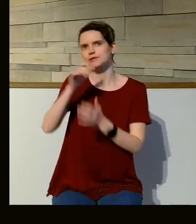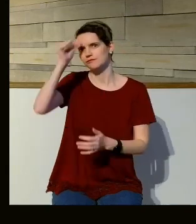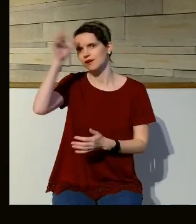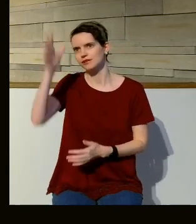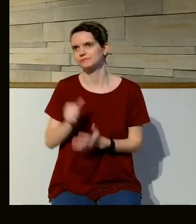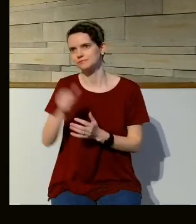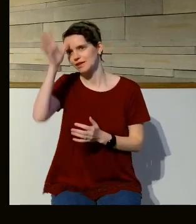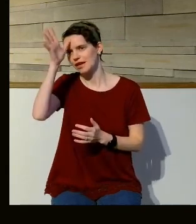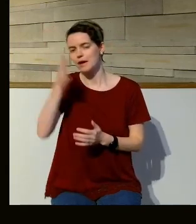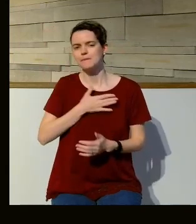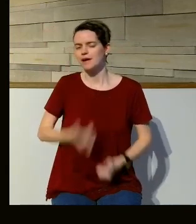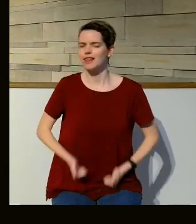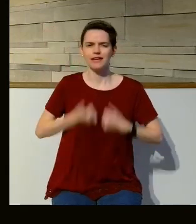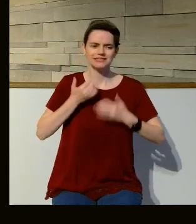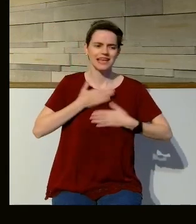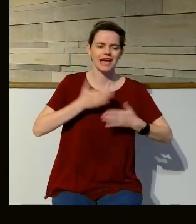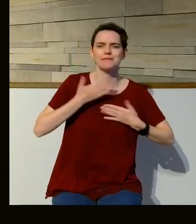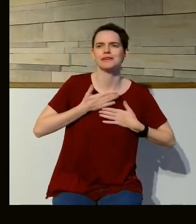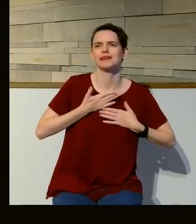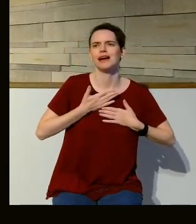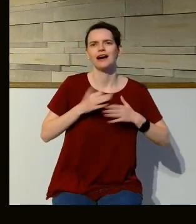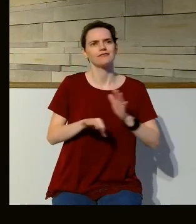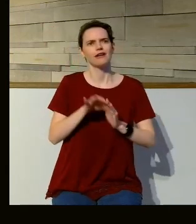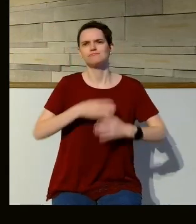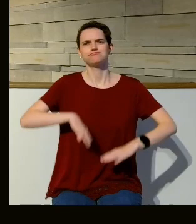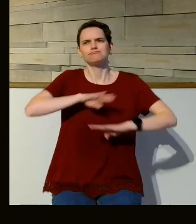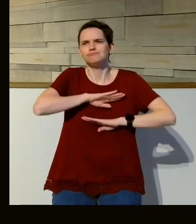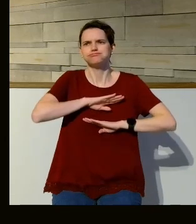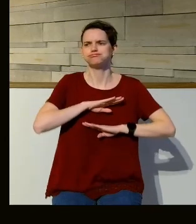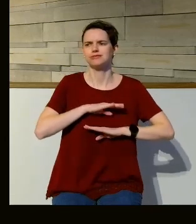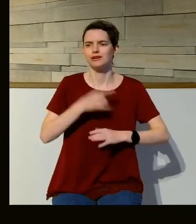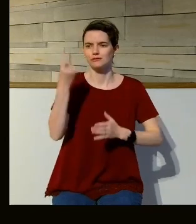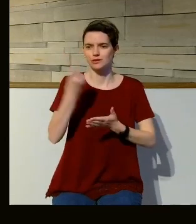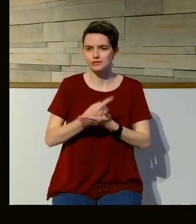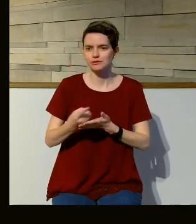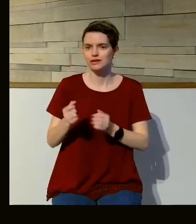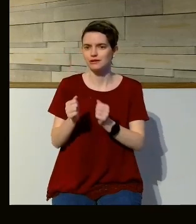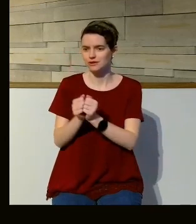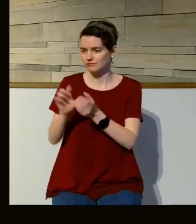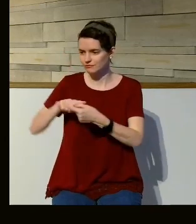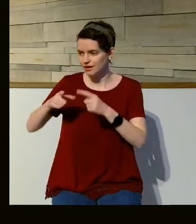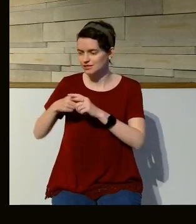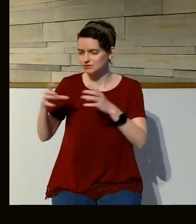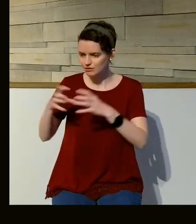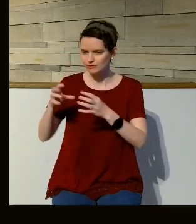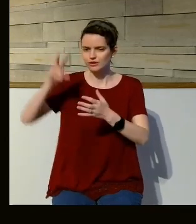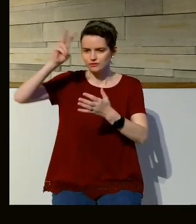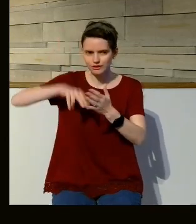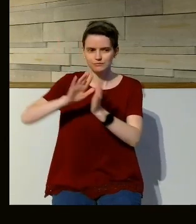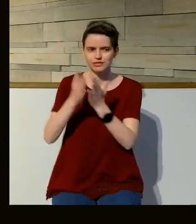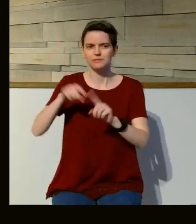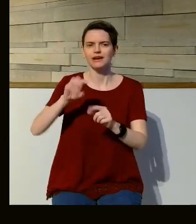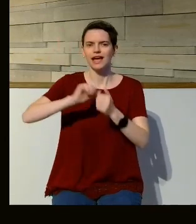fact, my life has been so much happier, and I find so much more fulfillment. And then once a week, I get together with a group of friends, and we read these books about